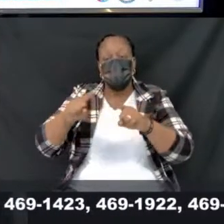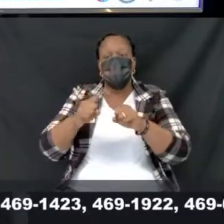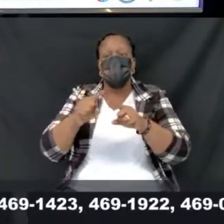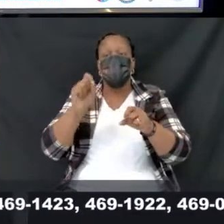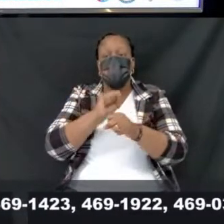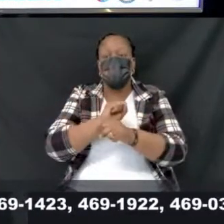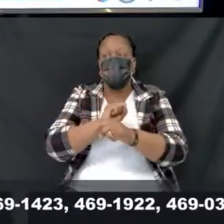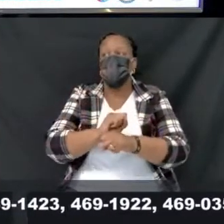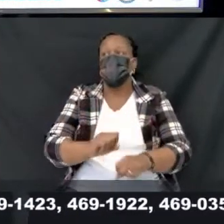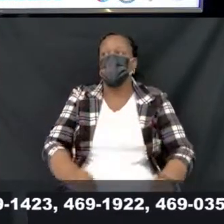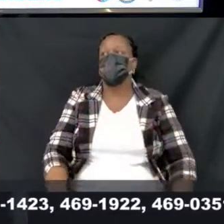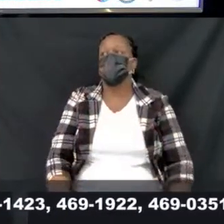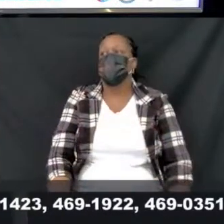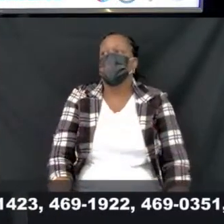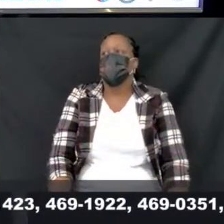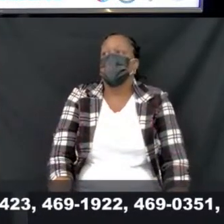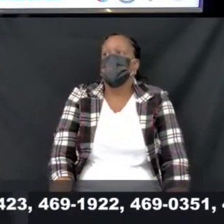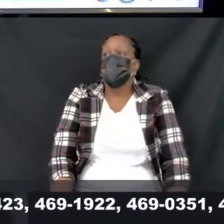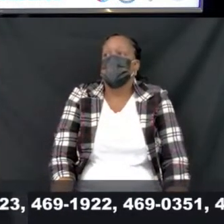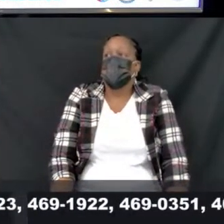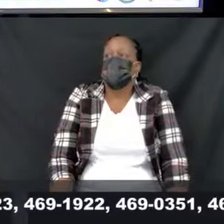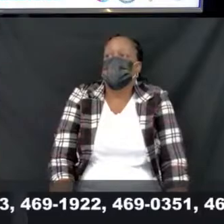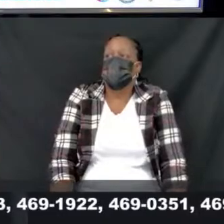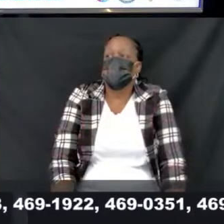Mr. Williams, I know I'm not as brief as